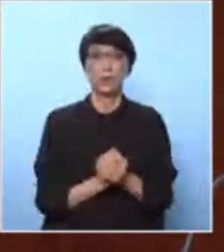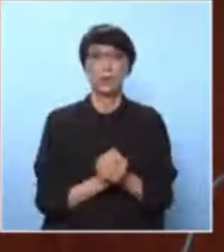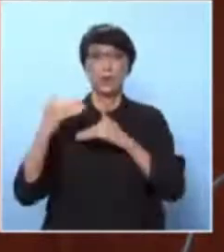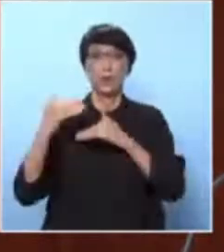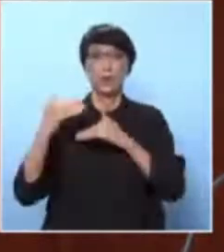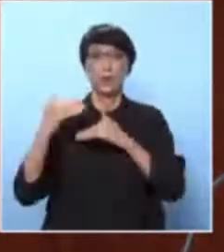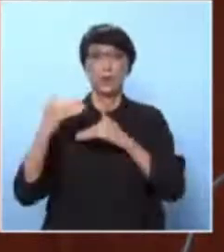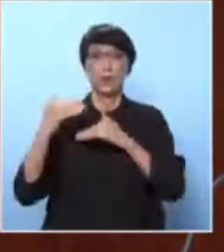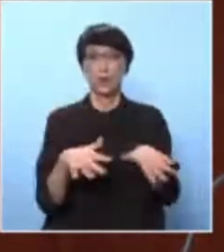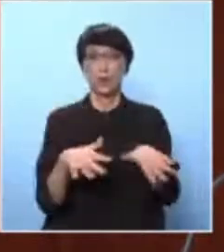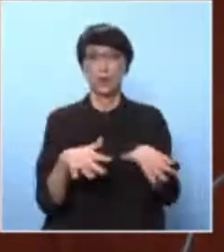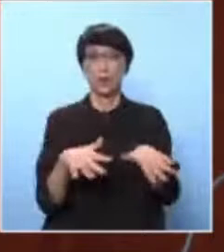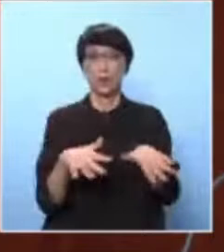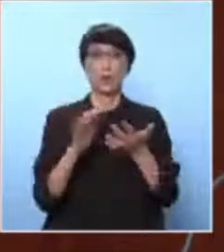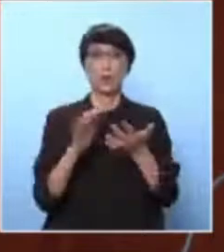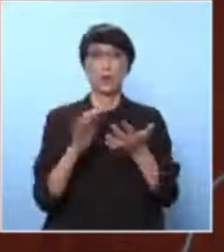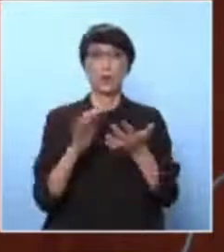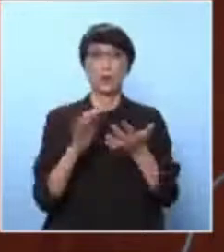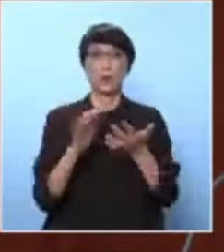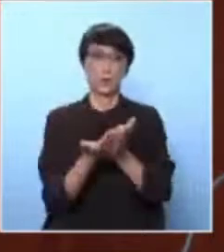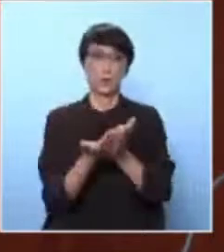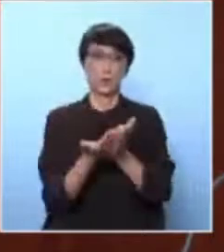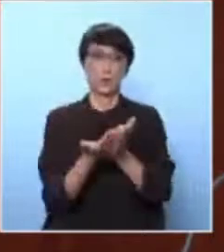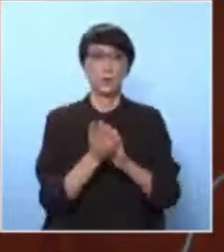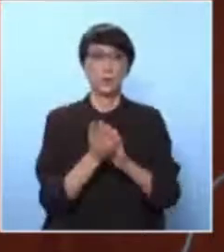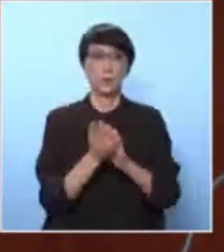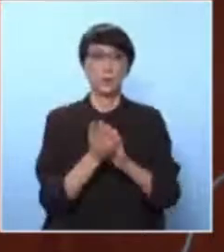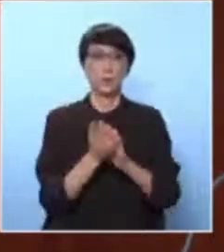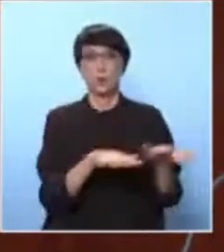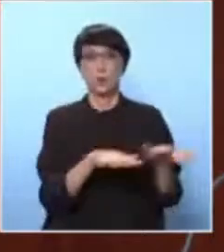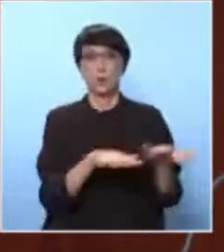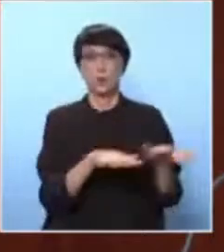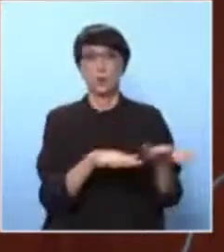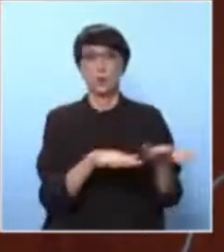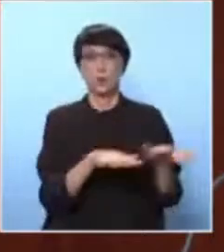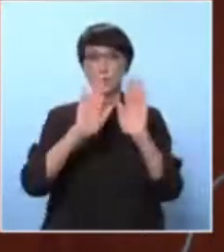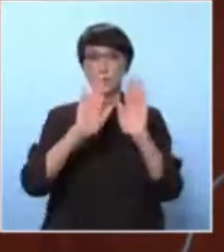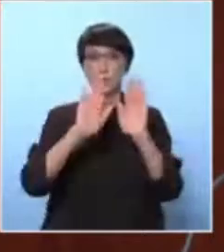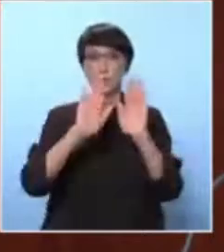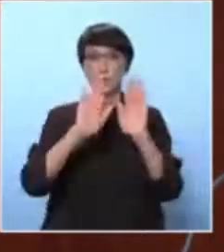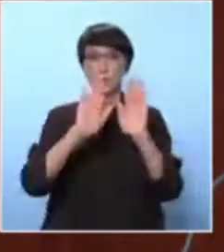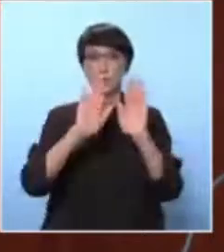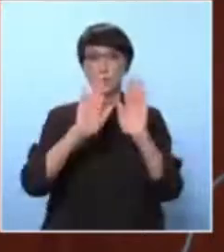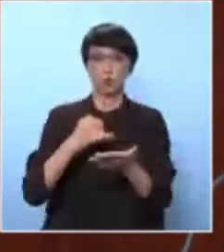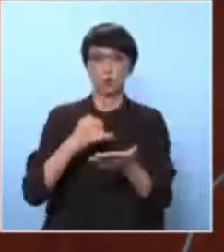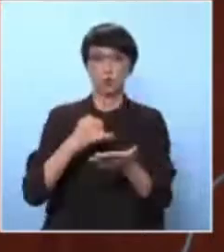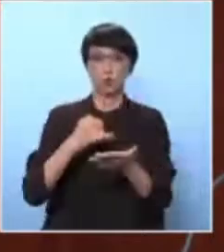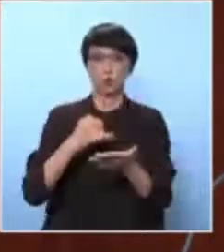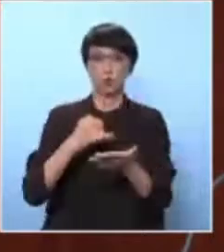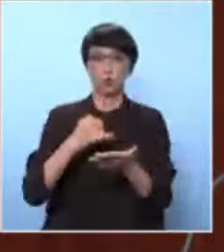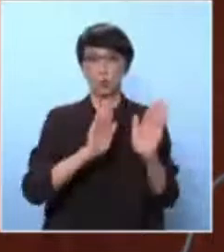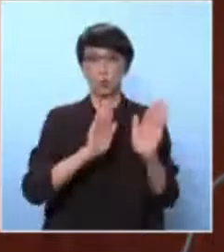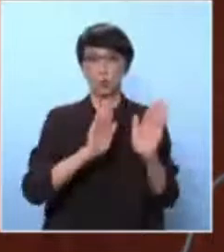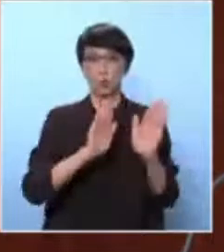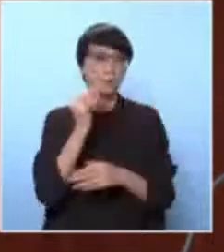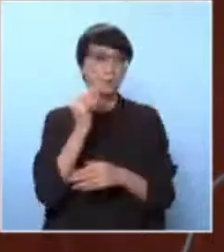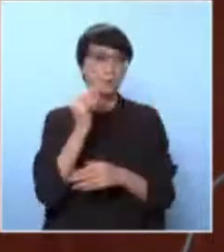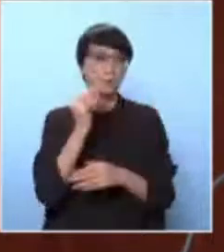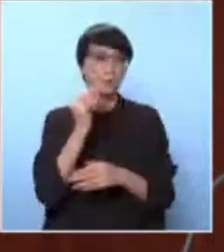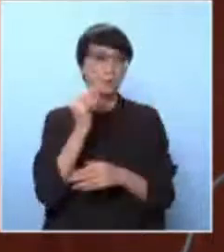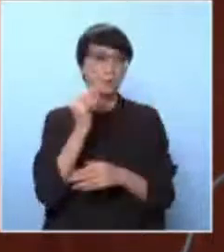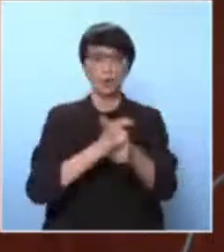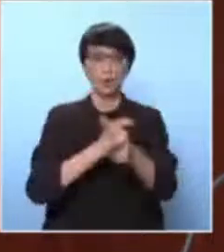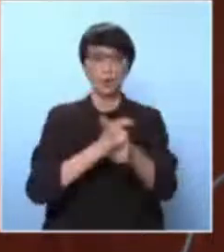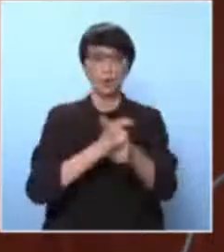introduced tax concessionary measures for various maritime business services. Shipping commercial principals and overseas shipping